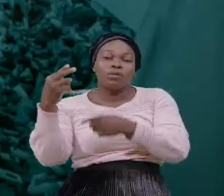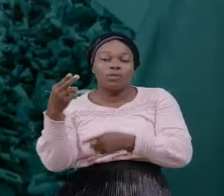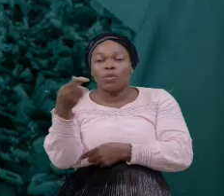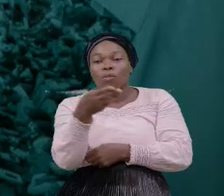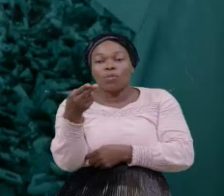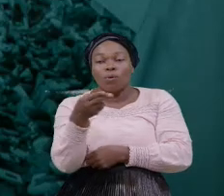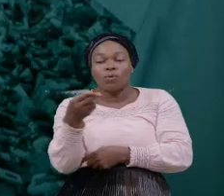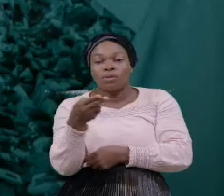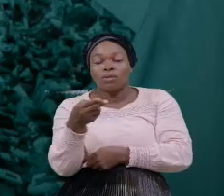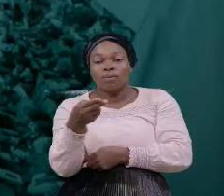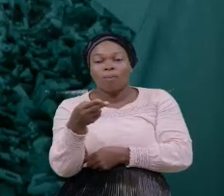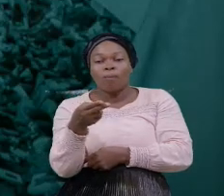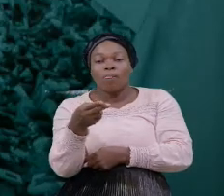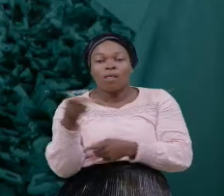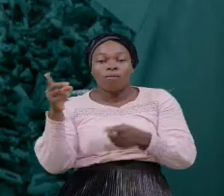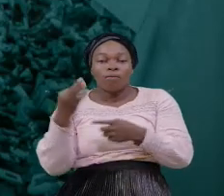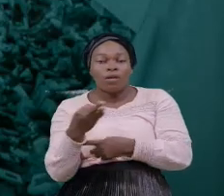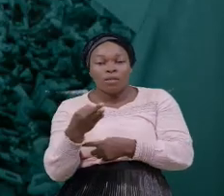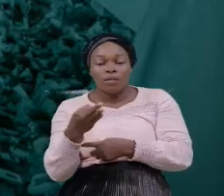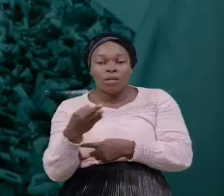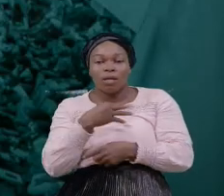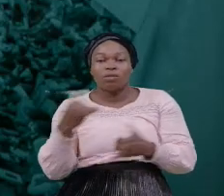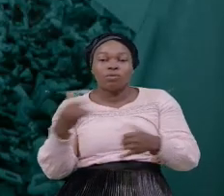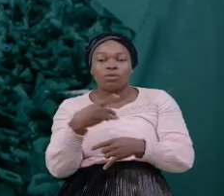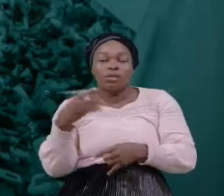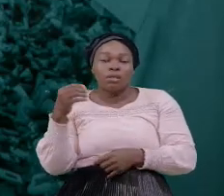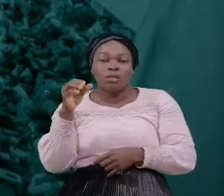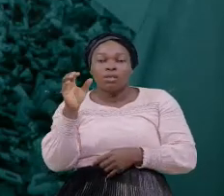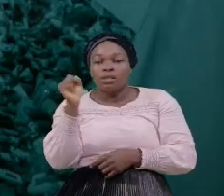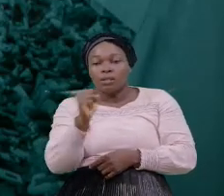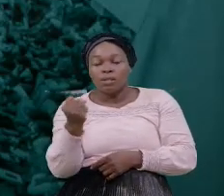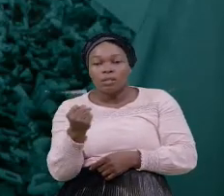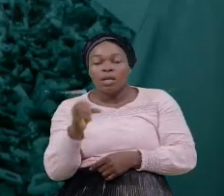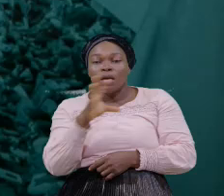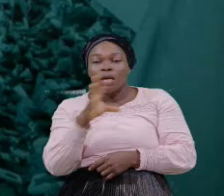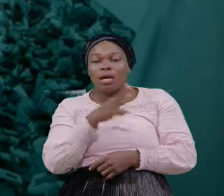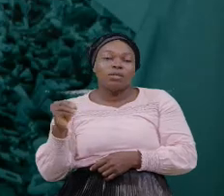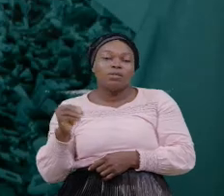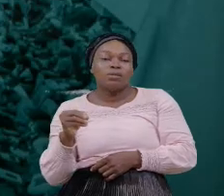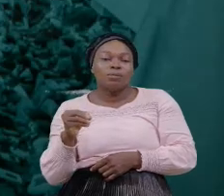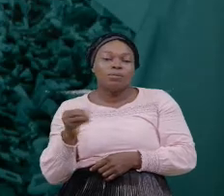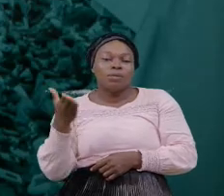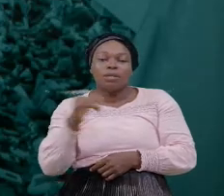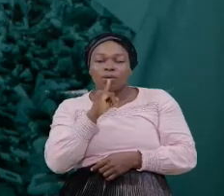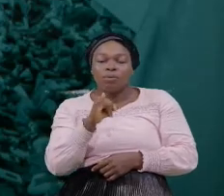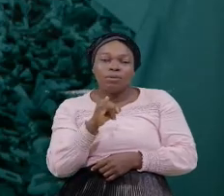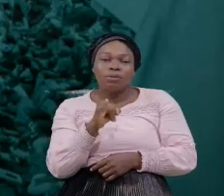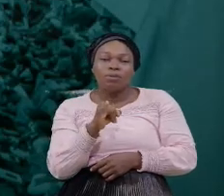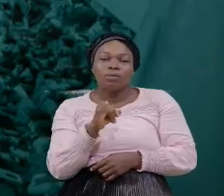If for this Alpha location here, there is this story building, we have a